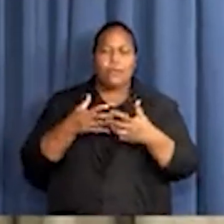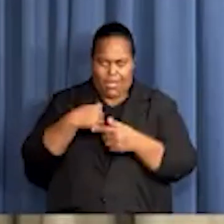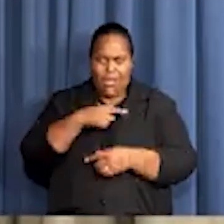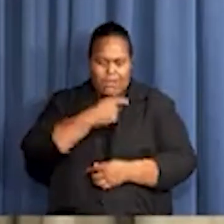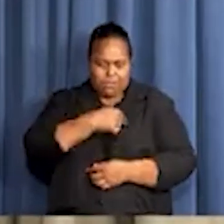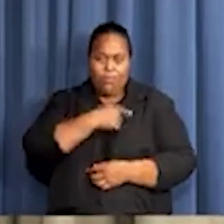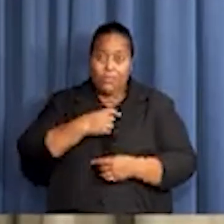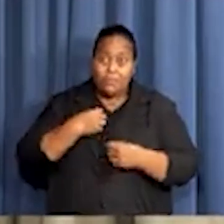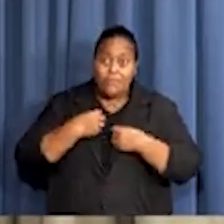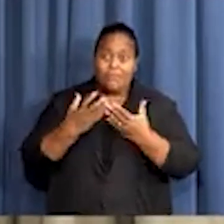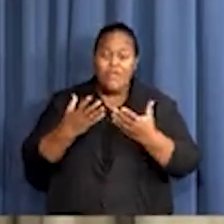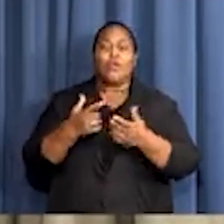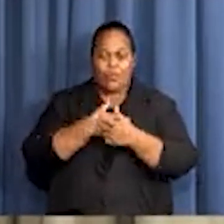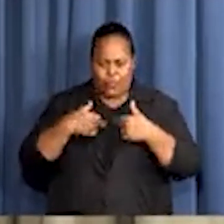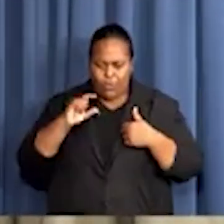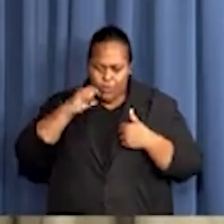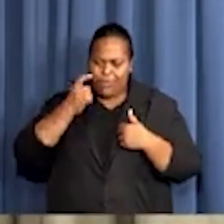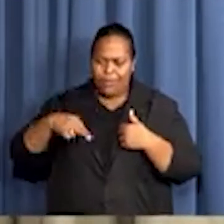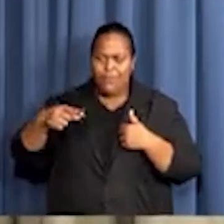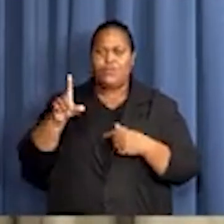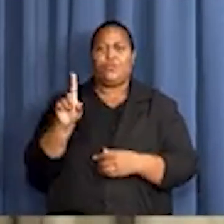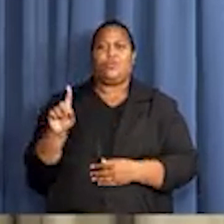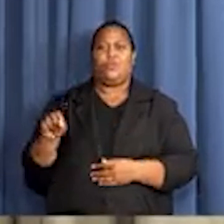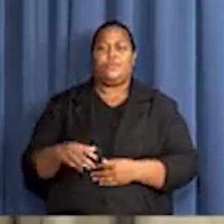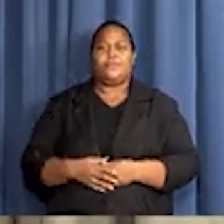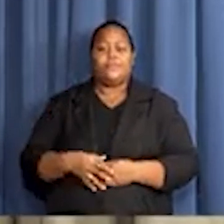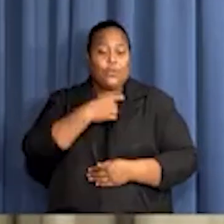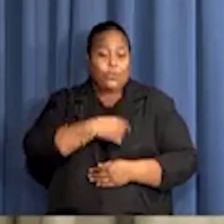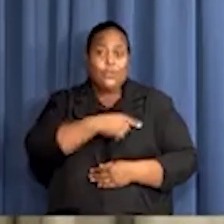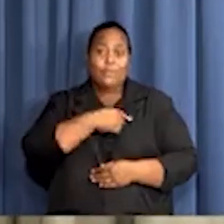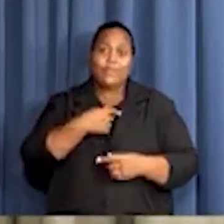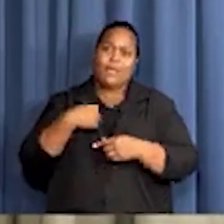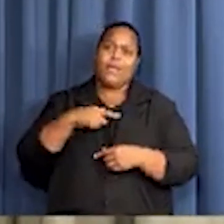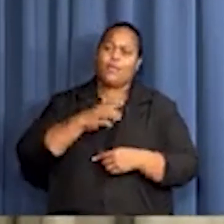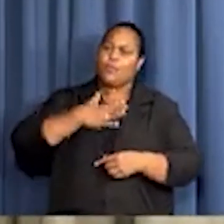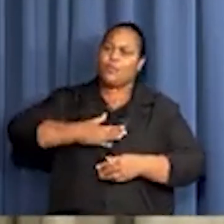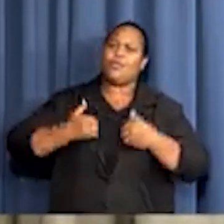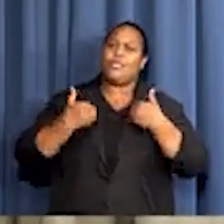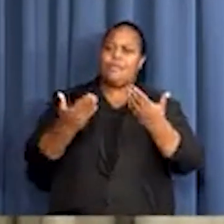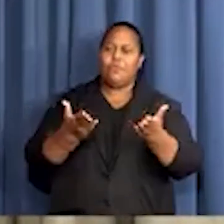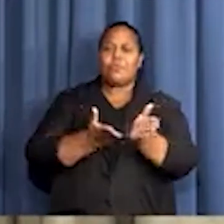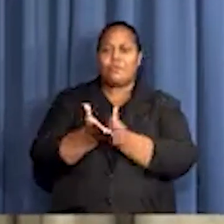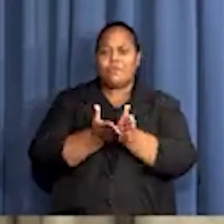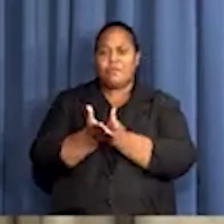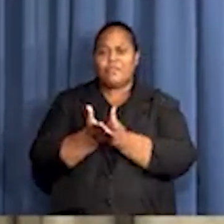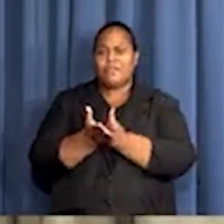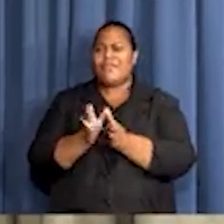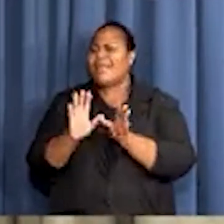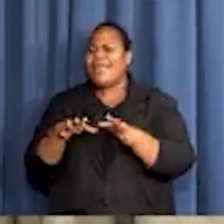Fiji. Those commitments are to give you the services and amenities to which you